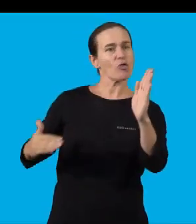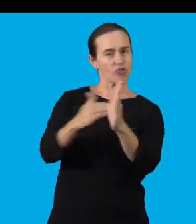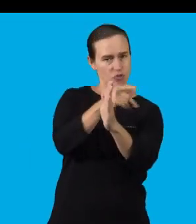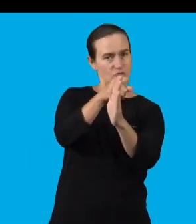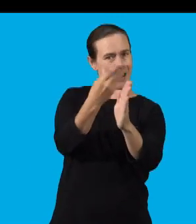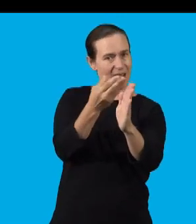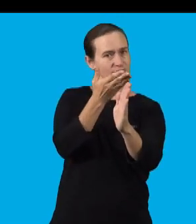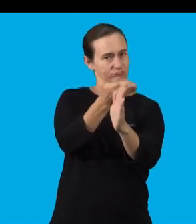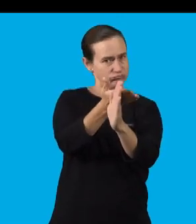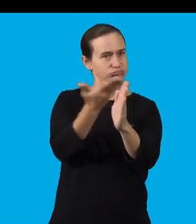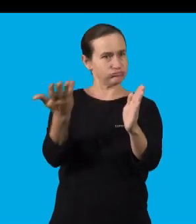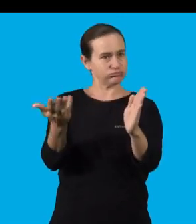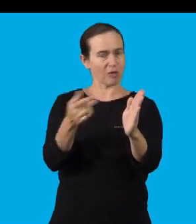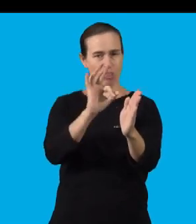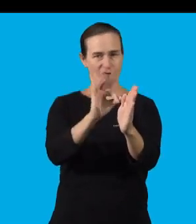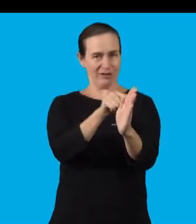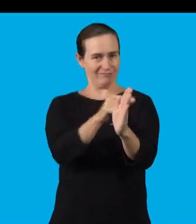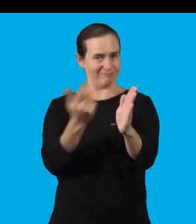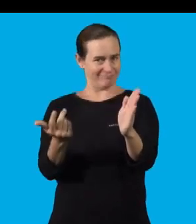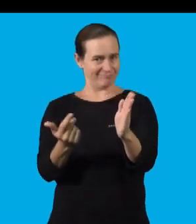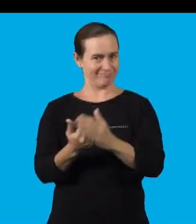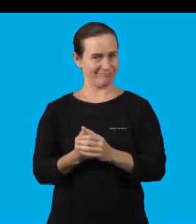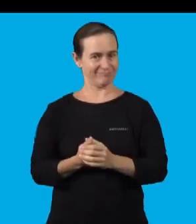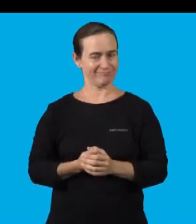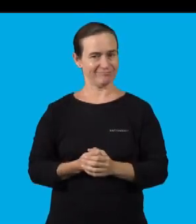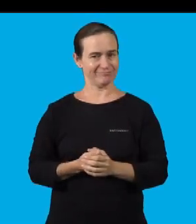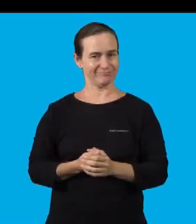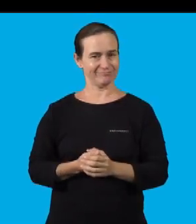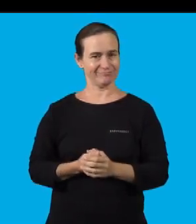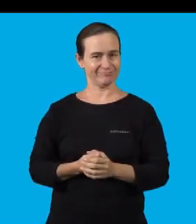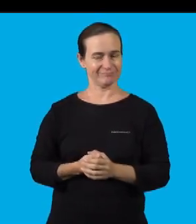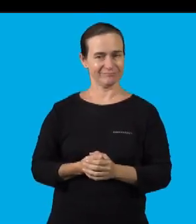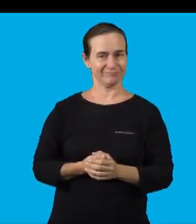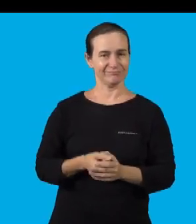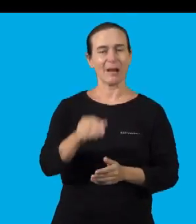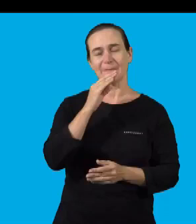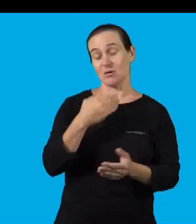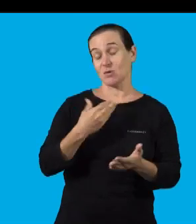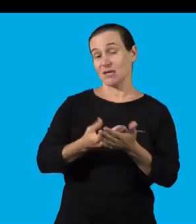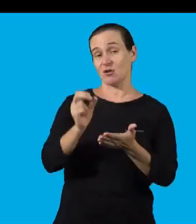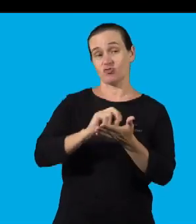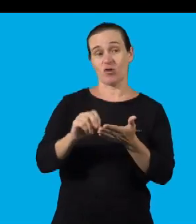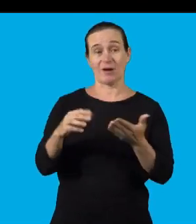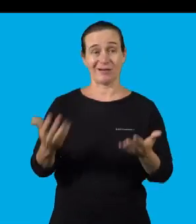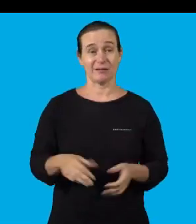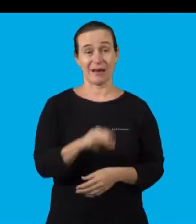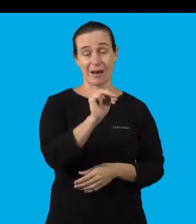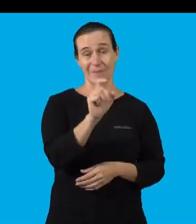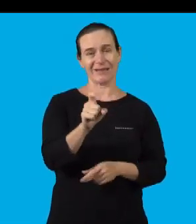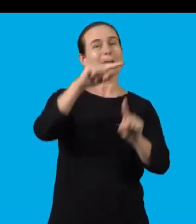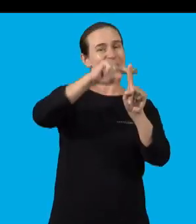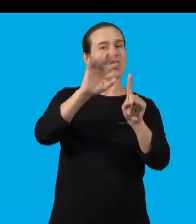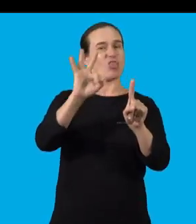the y-intercept there given to us, there it has a value of 3, it means that we can write down our standard form as